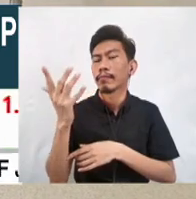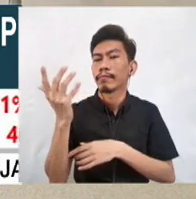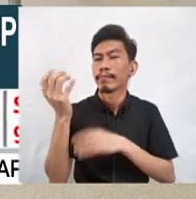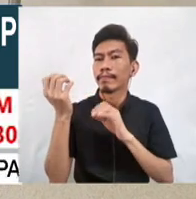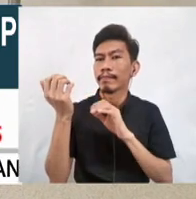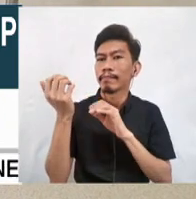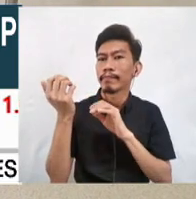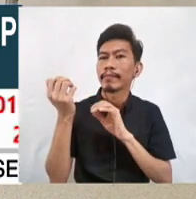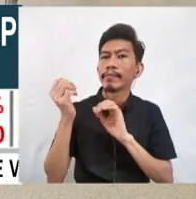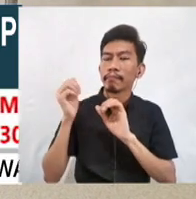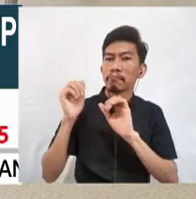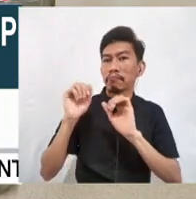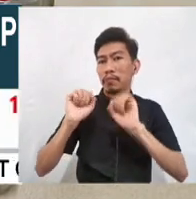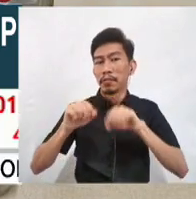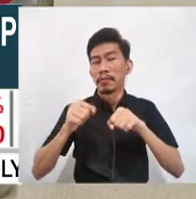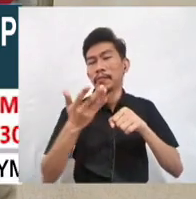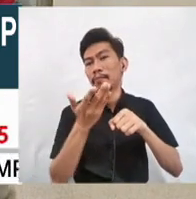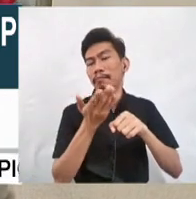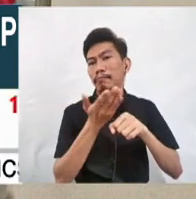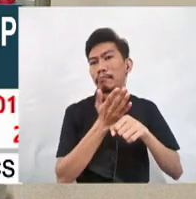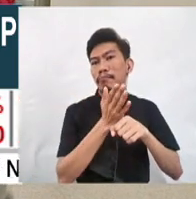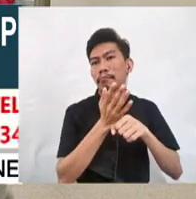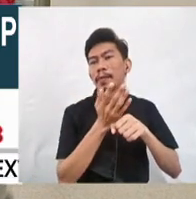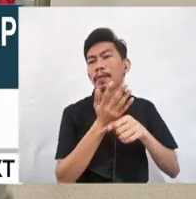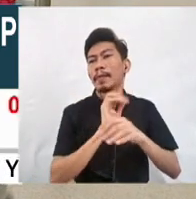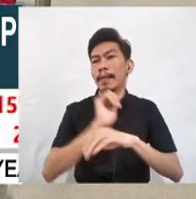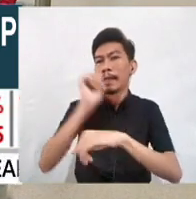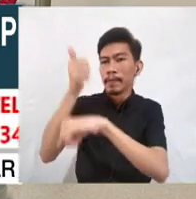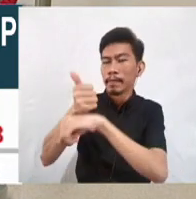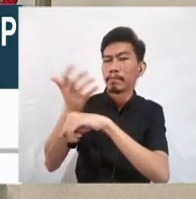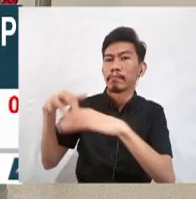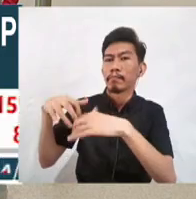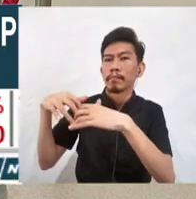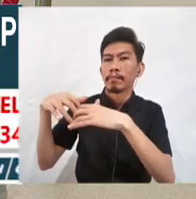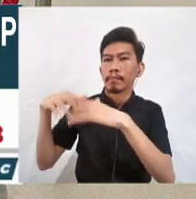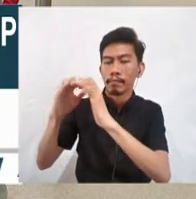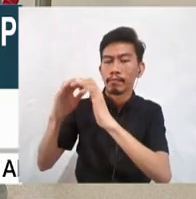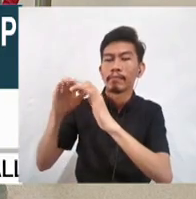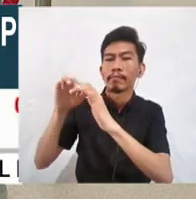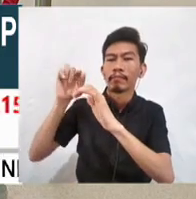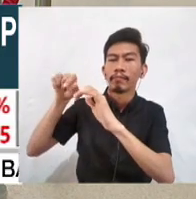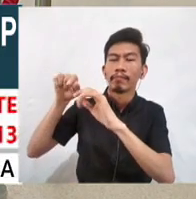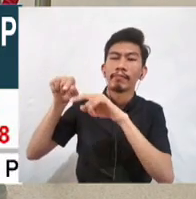who will be invited to establish their commercial